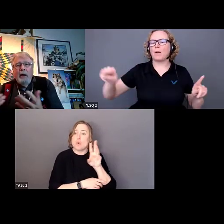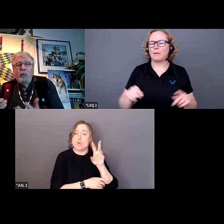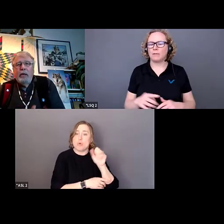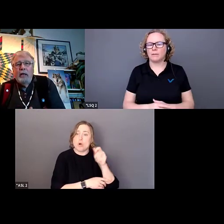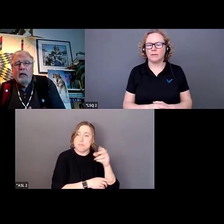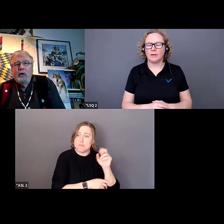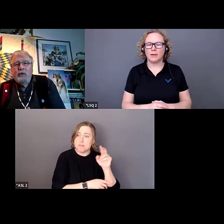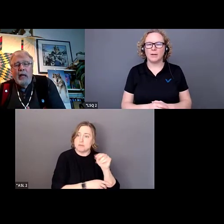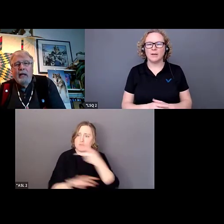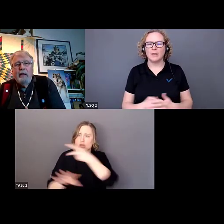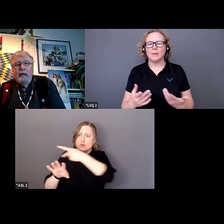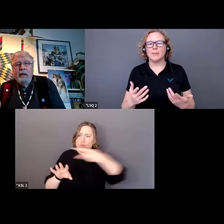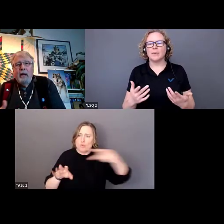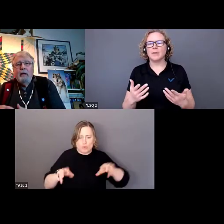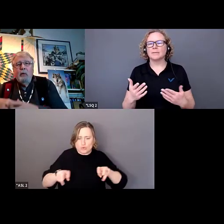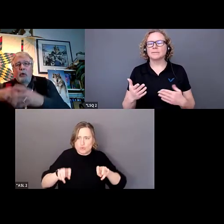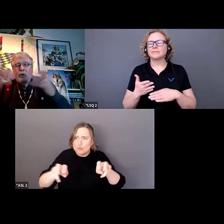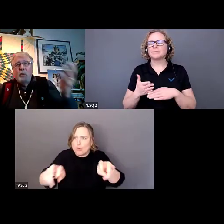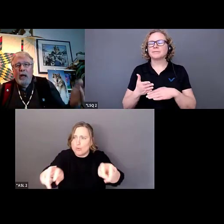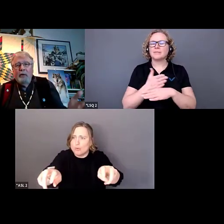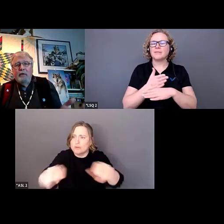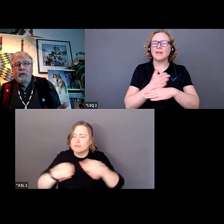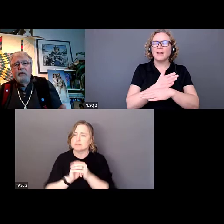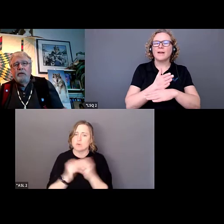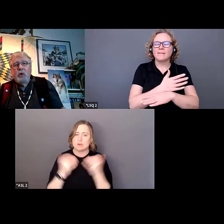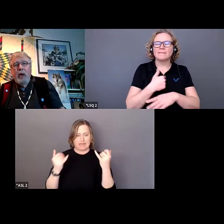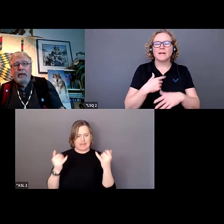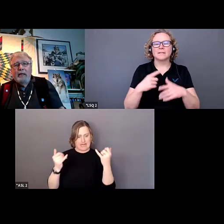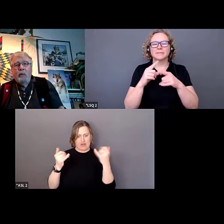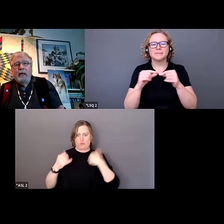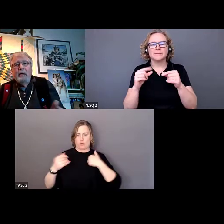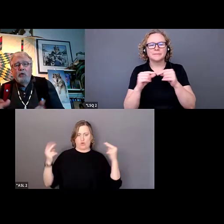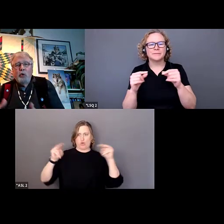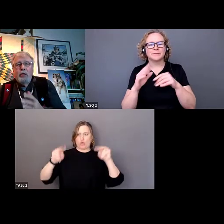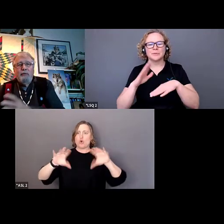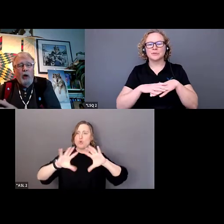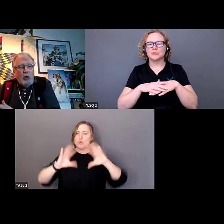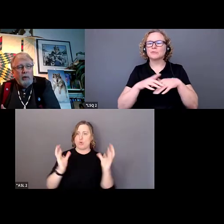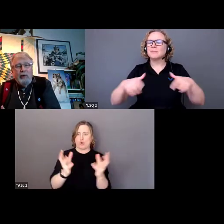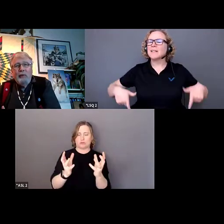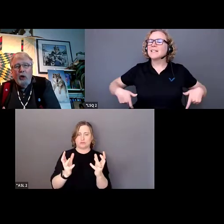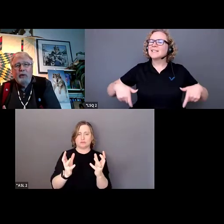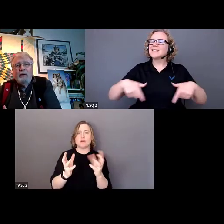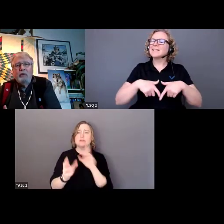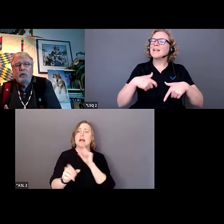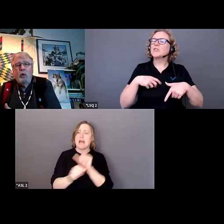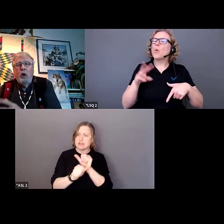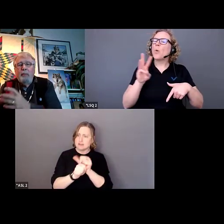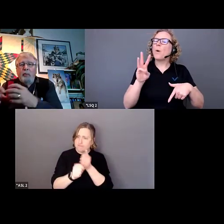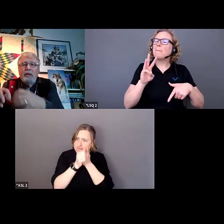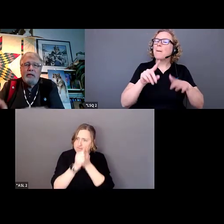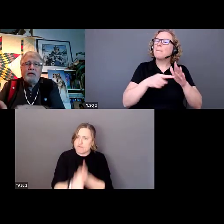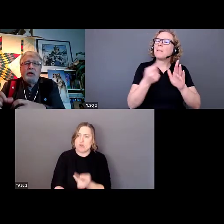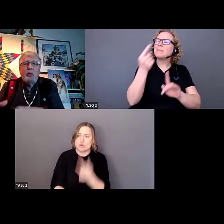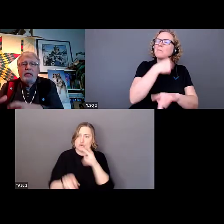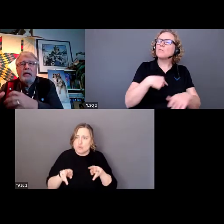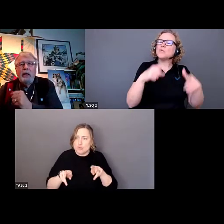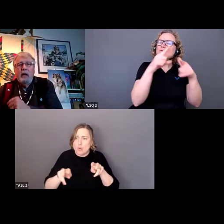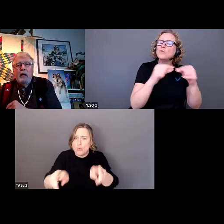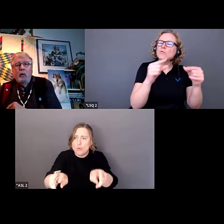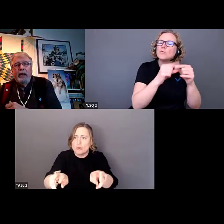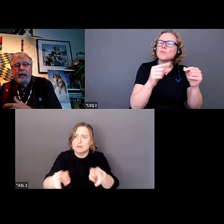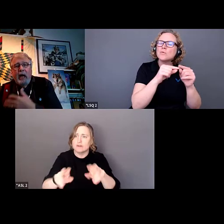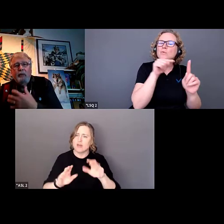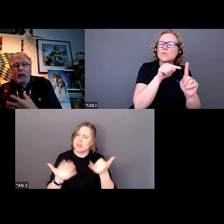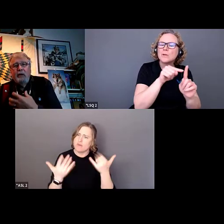about how we can understand the world around us in such a way that we can truly follow. If we follow that two-row wampum and the teachings within